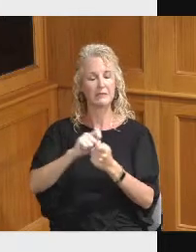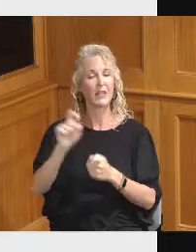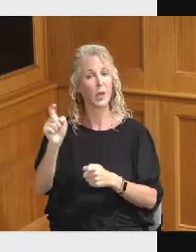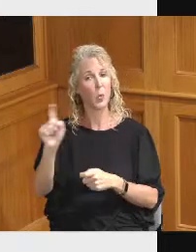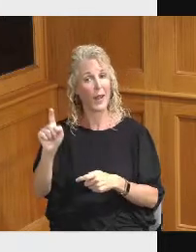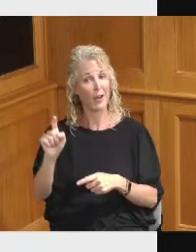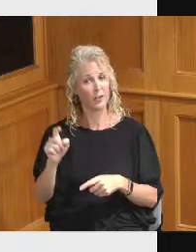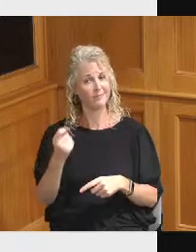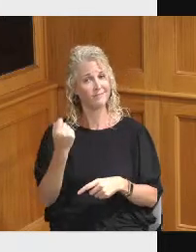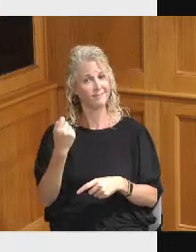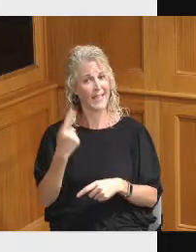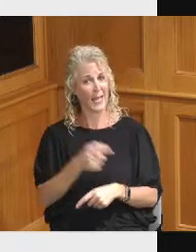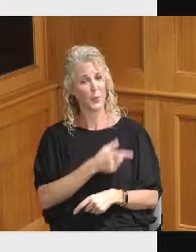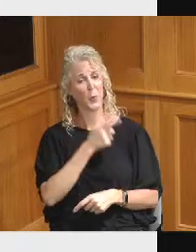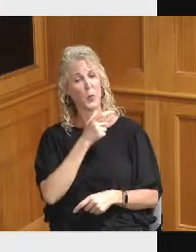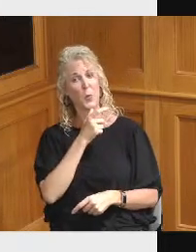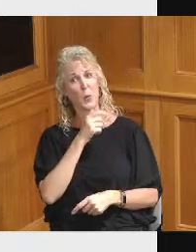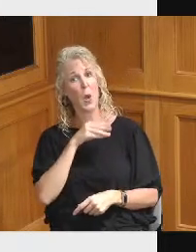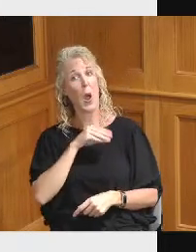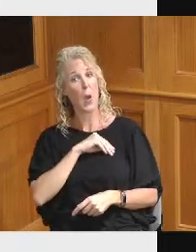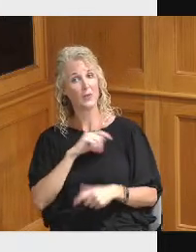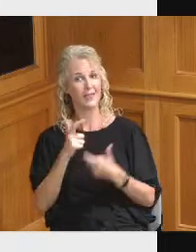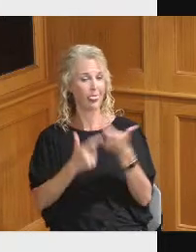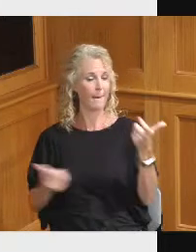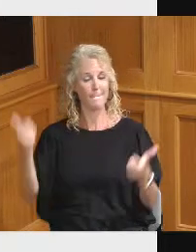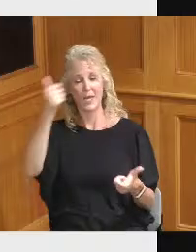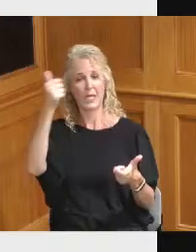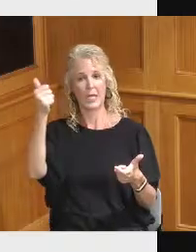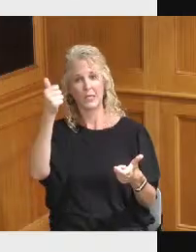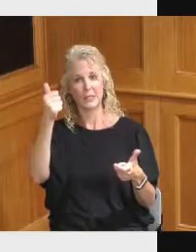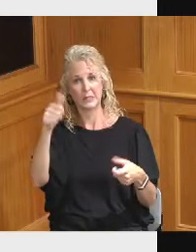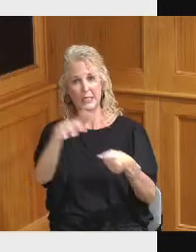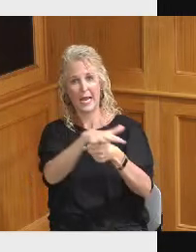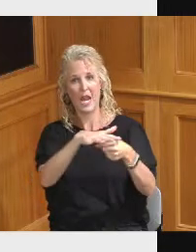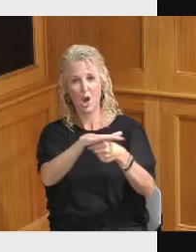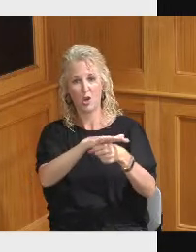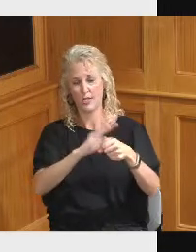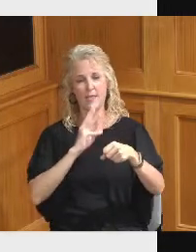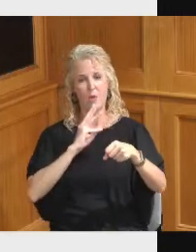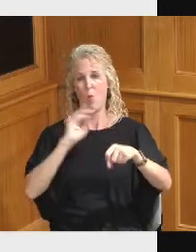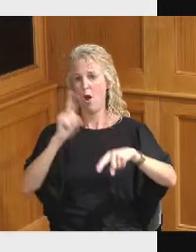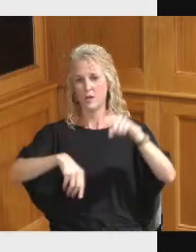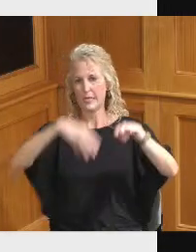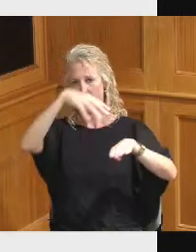who owns the largest chunks of impervious surface.